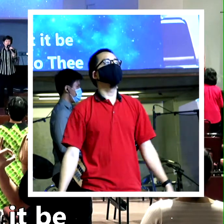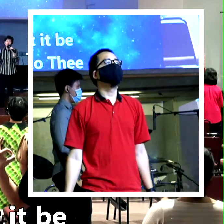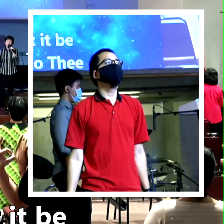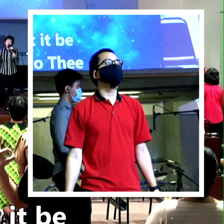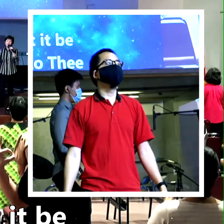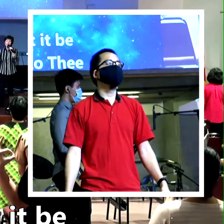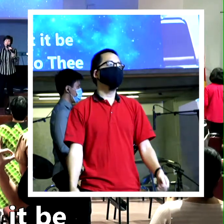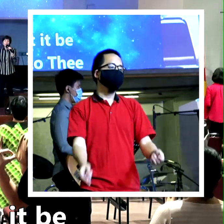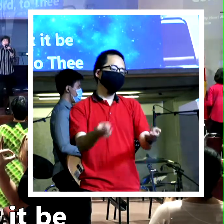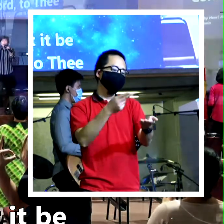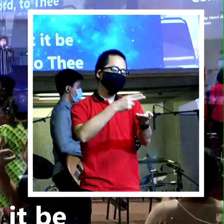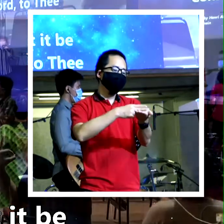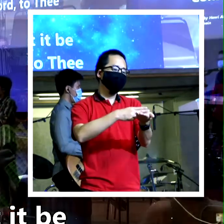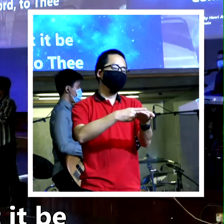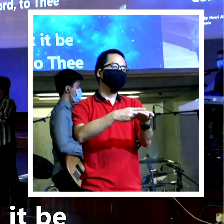it be